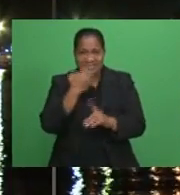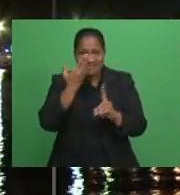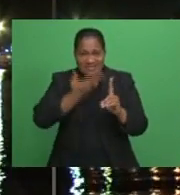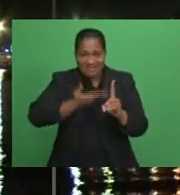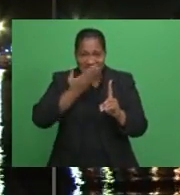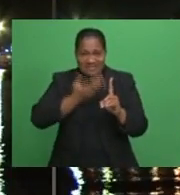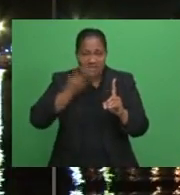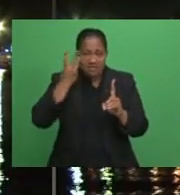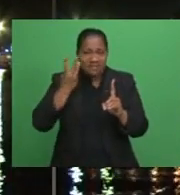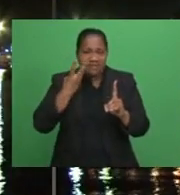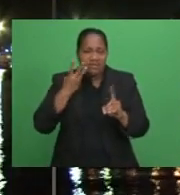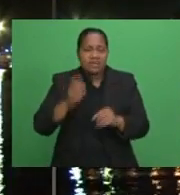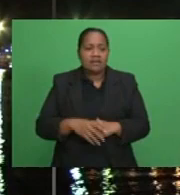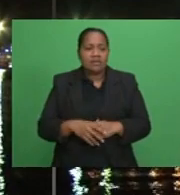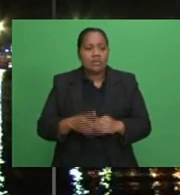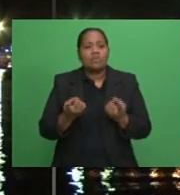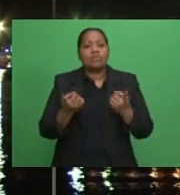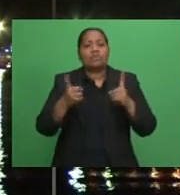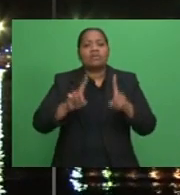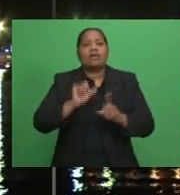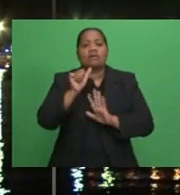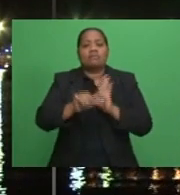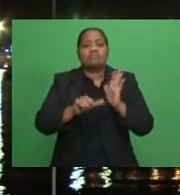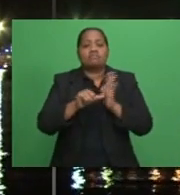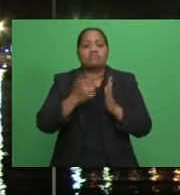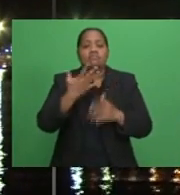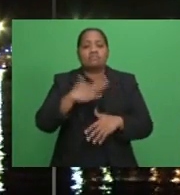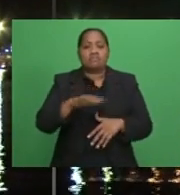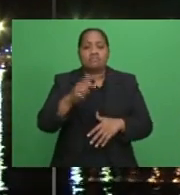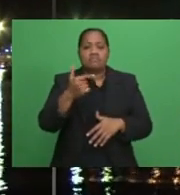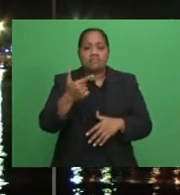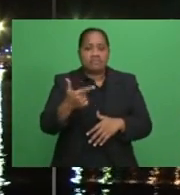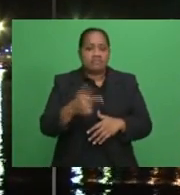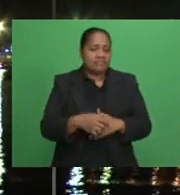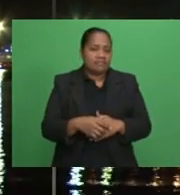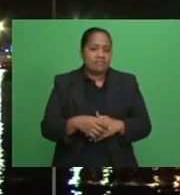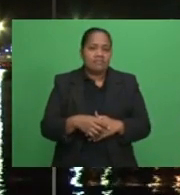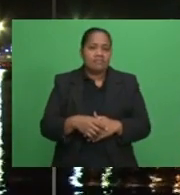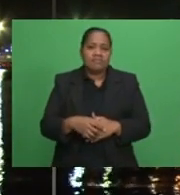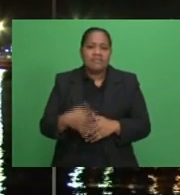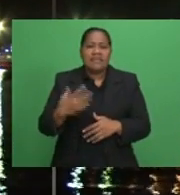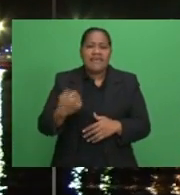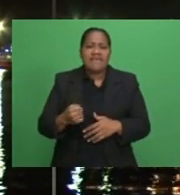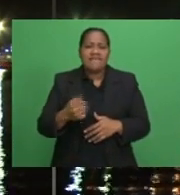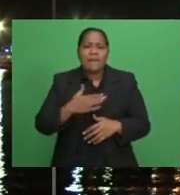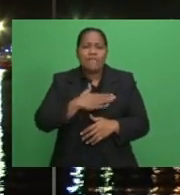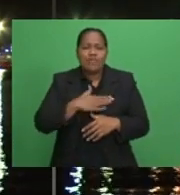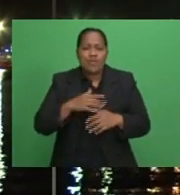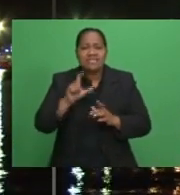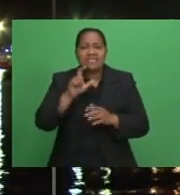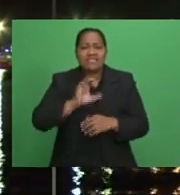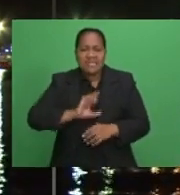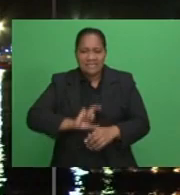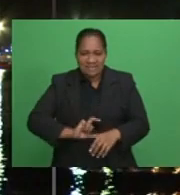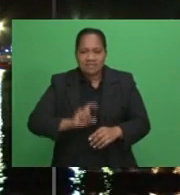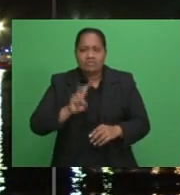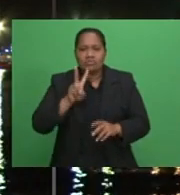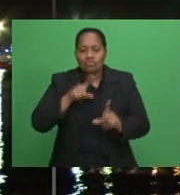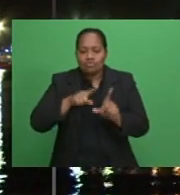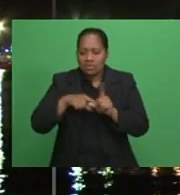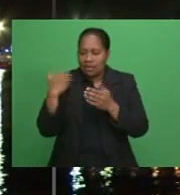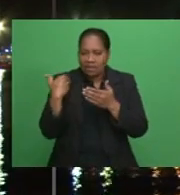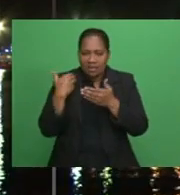and Twins, has died aged 57. She was battling breast cancer for nearly 2 years. Her husband John Travolta announced